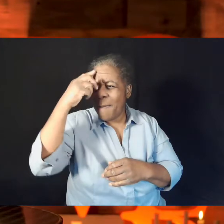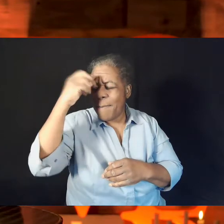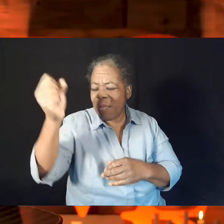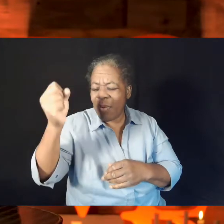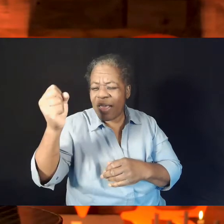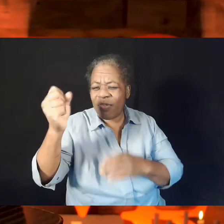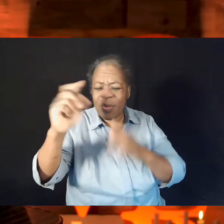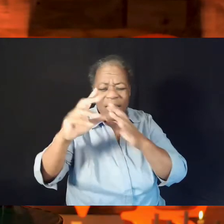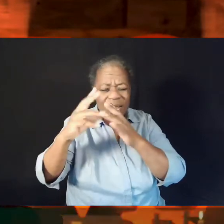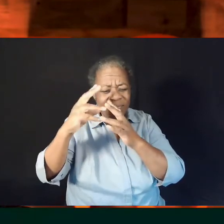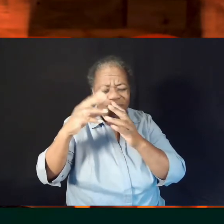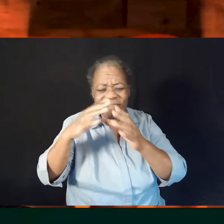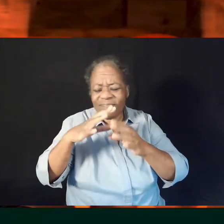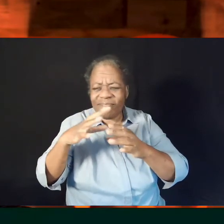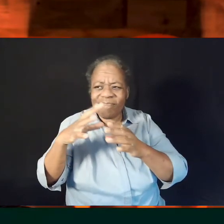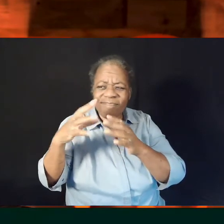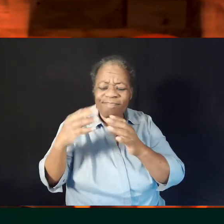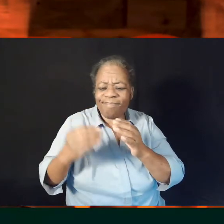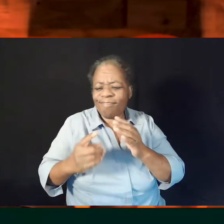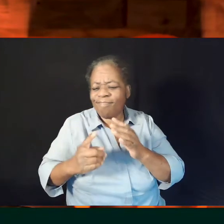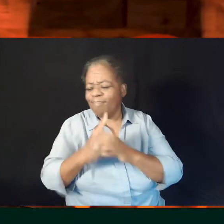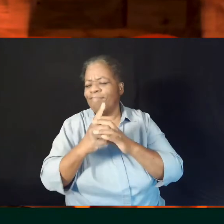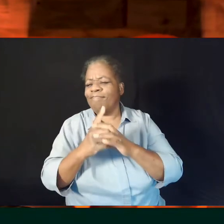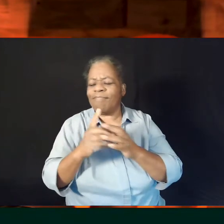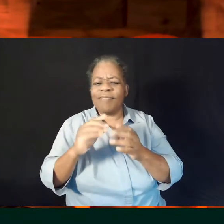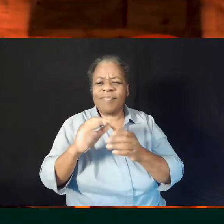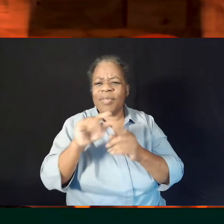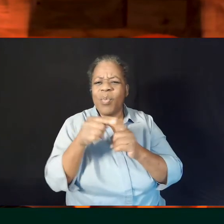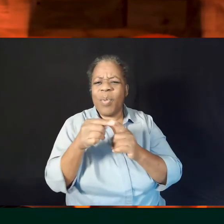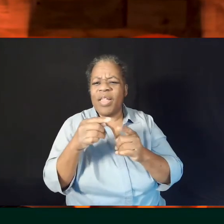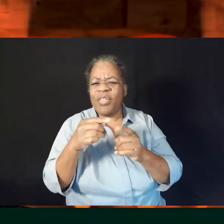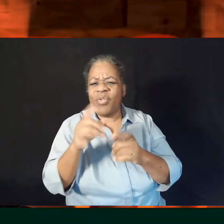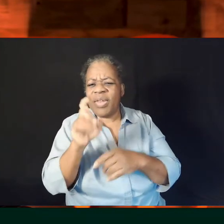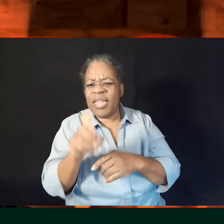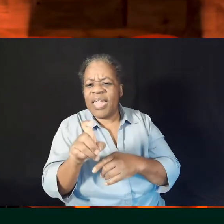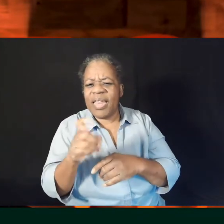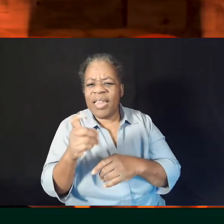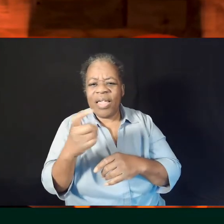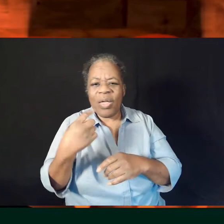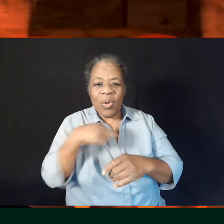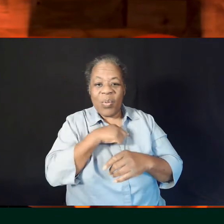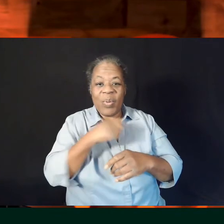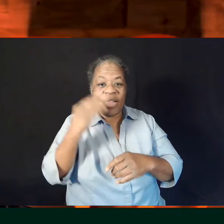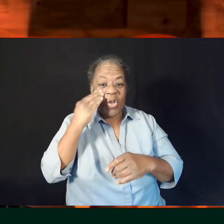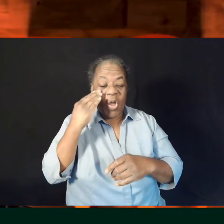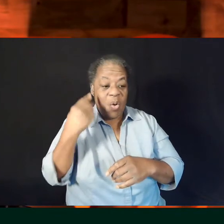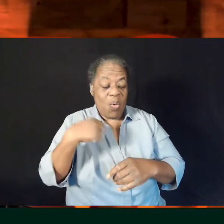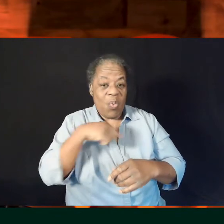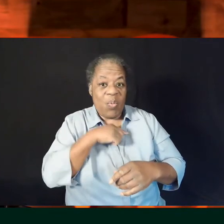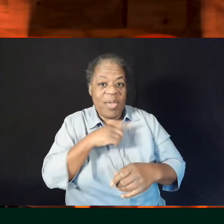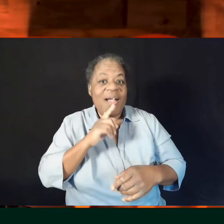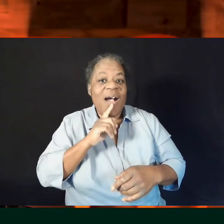need it. We know we are loved when we are seen by the one who